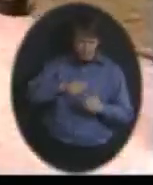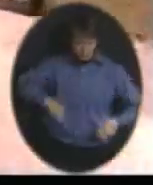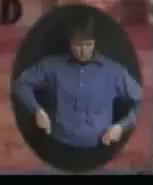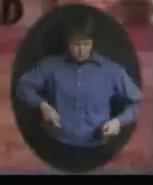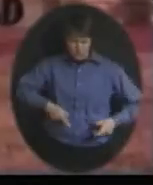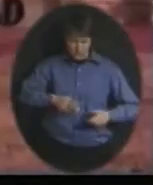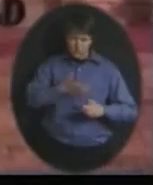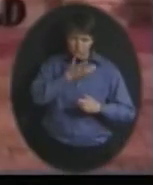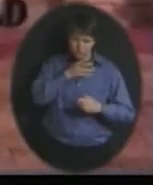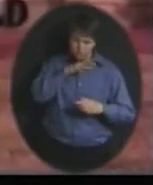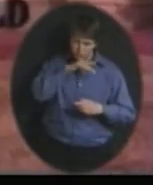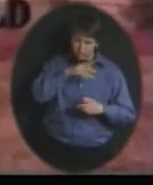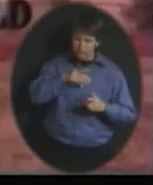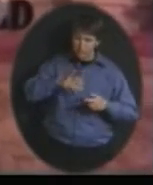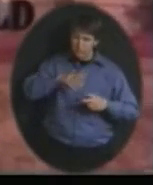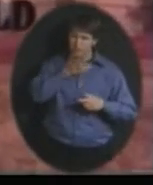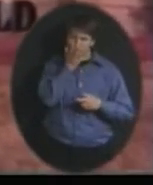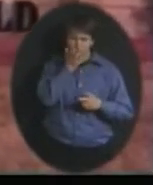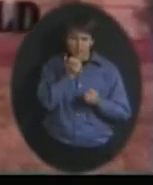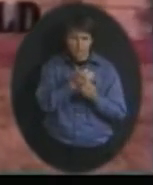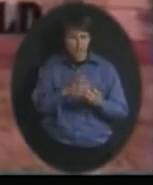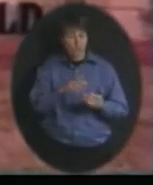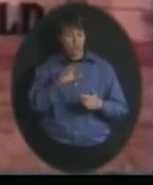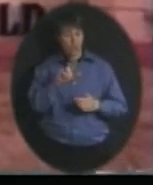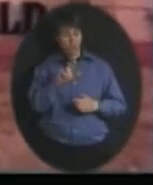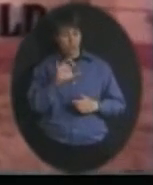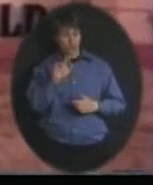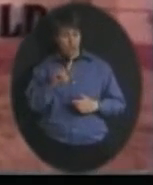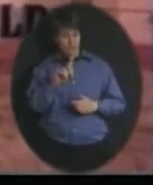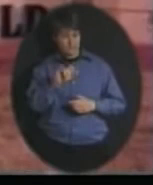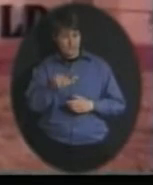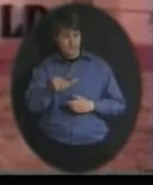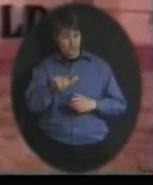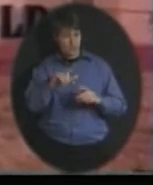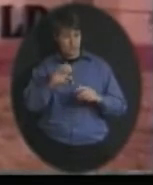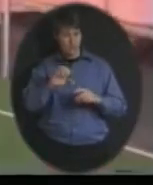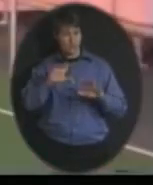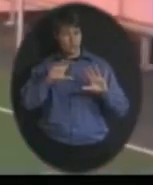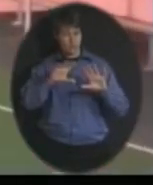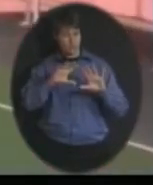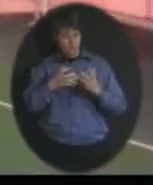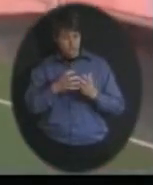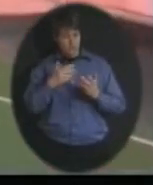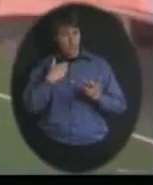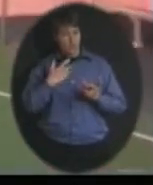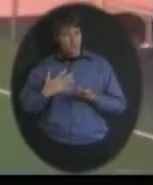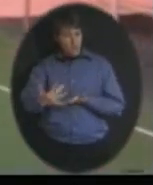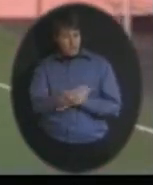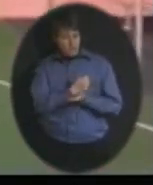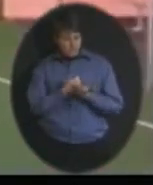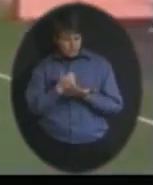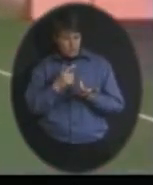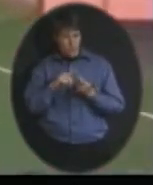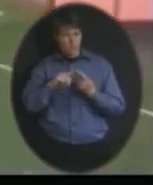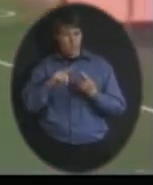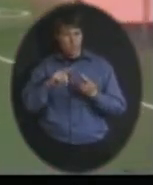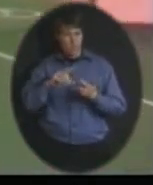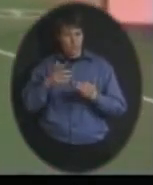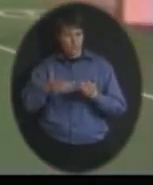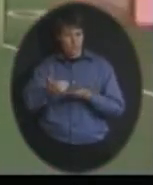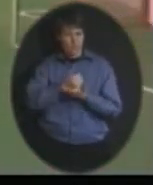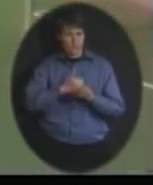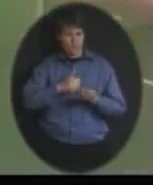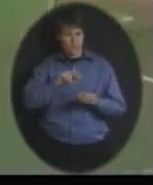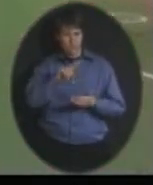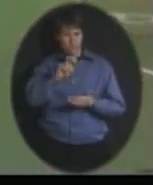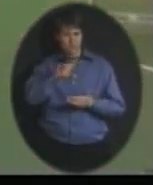dirt. So the Rockdale County Rotary Club and surrounding community worked together to raise over $750,000 to build